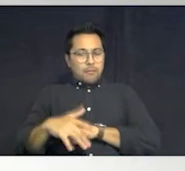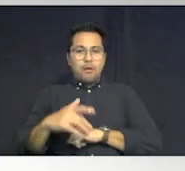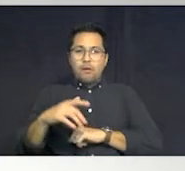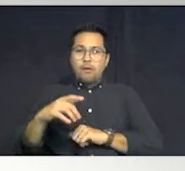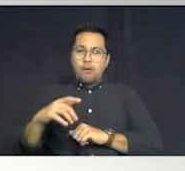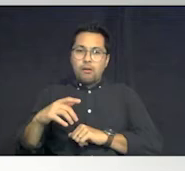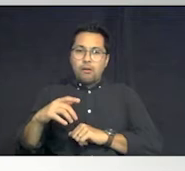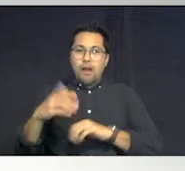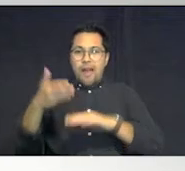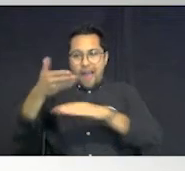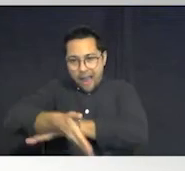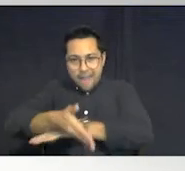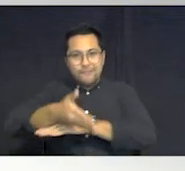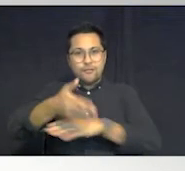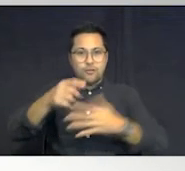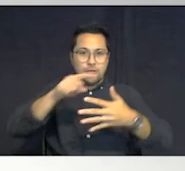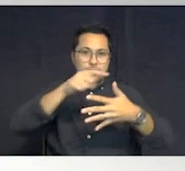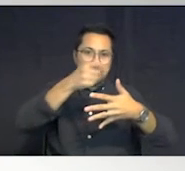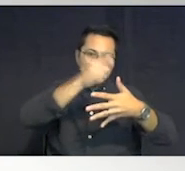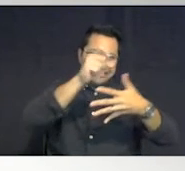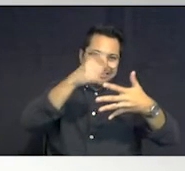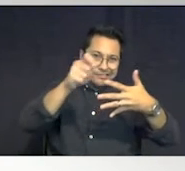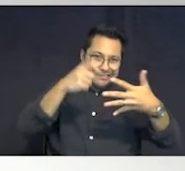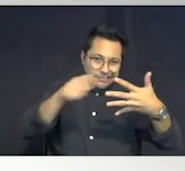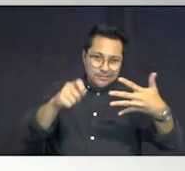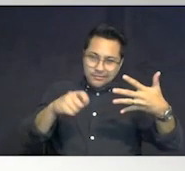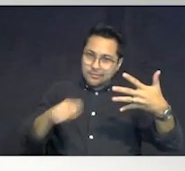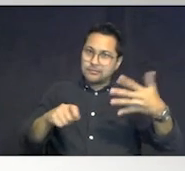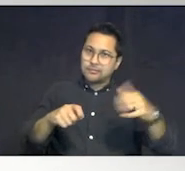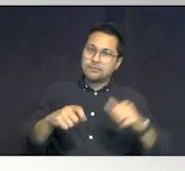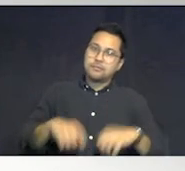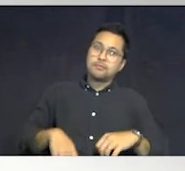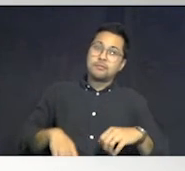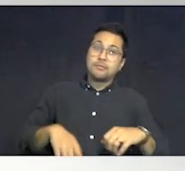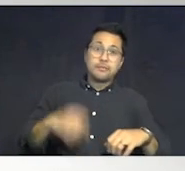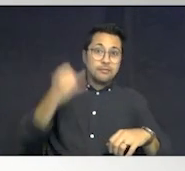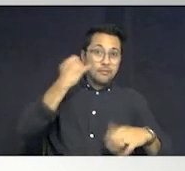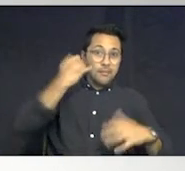exhausted all of your procedural safeguards administrative processes.